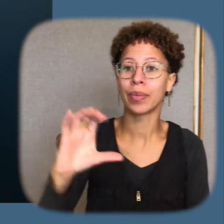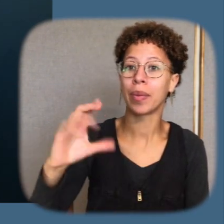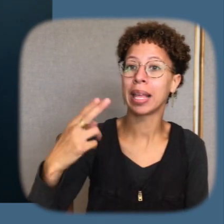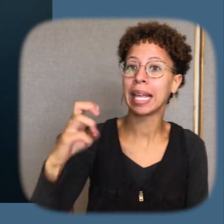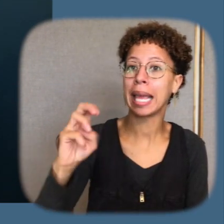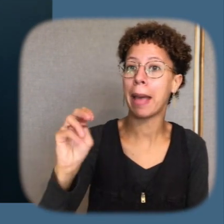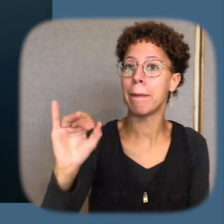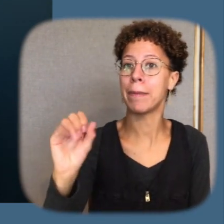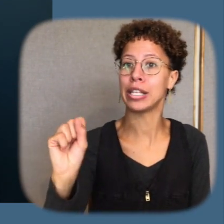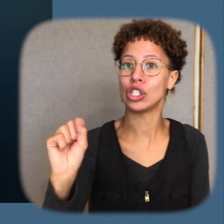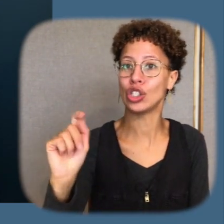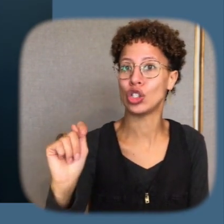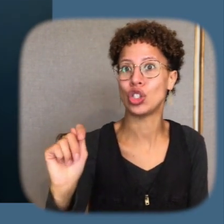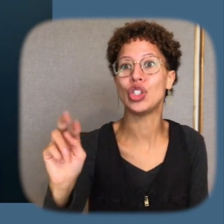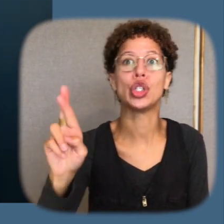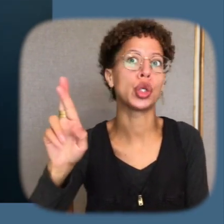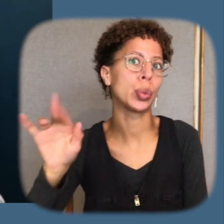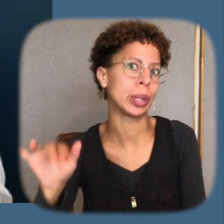Chemistry.